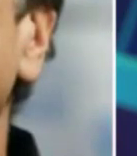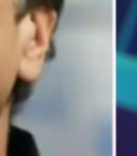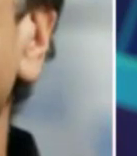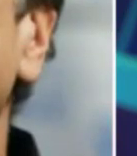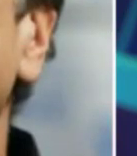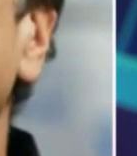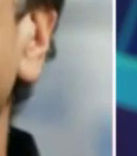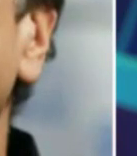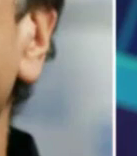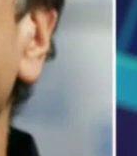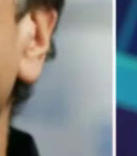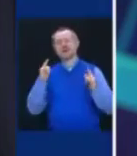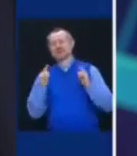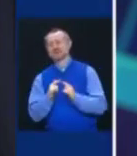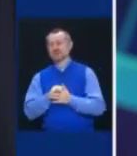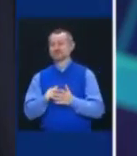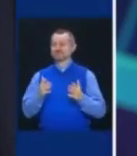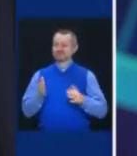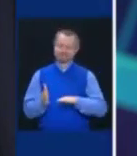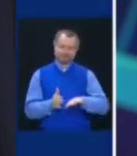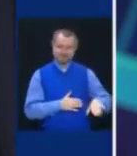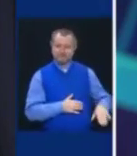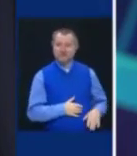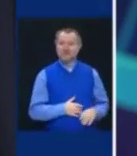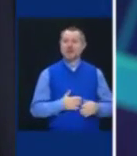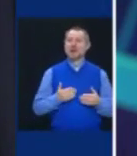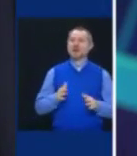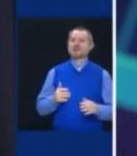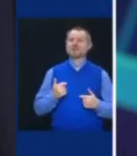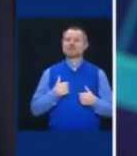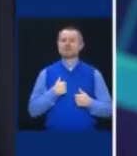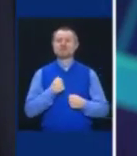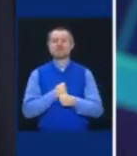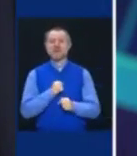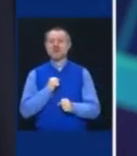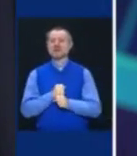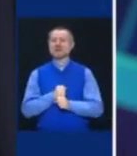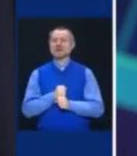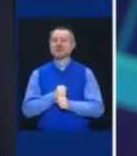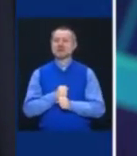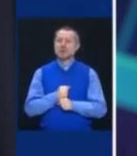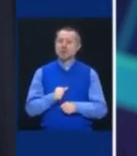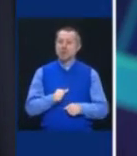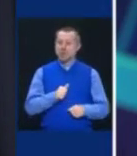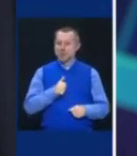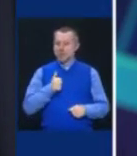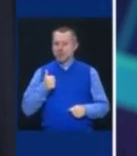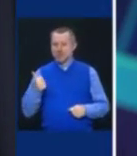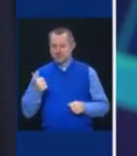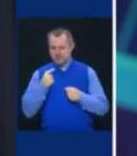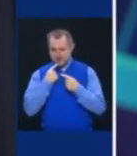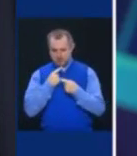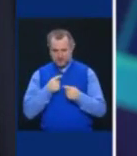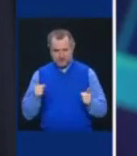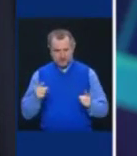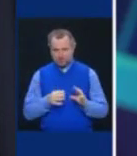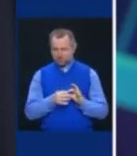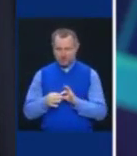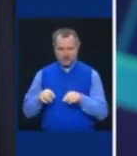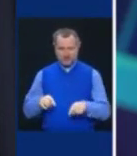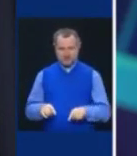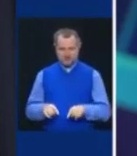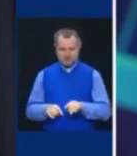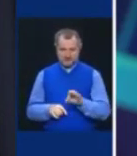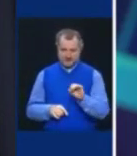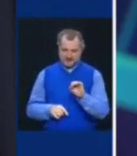Well, you know, the interesting part of this is, in addition to the problems with nursing homes and now the problem with the sexual